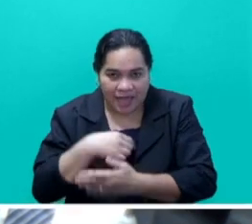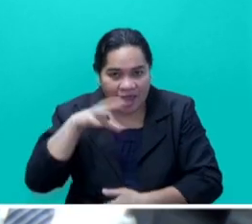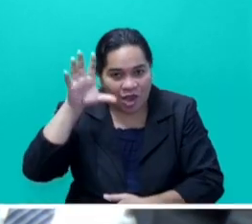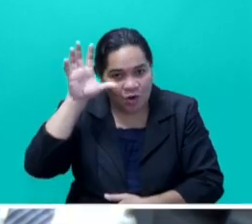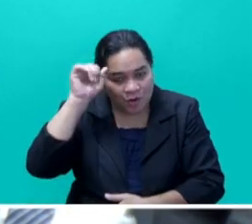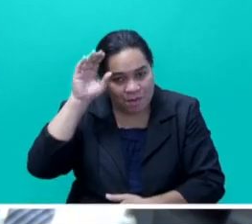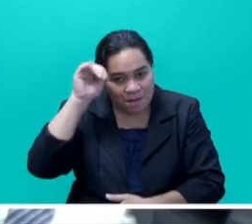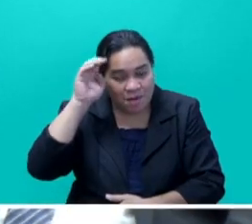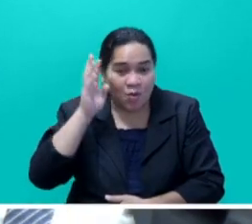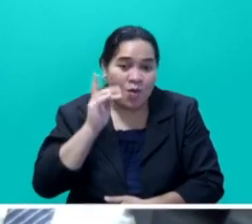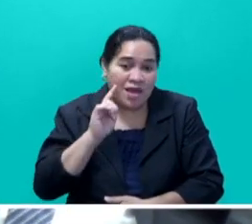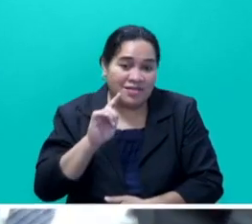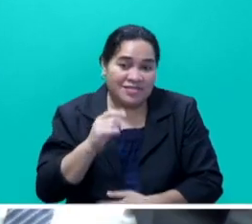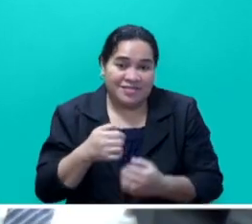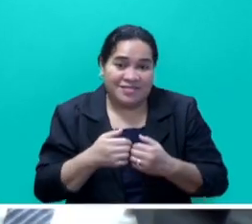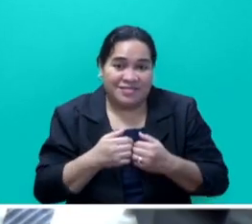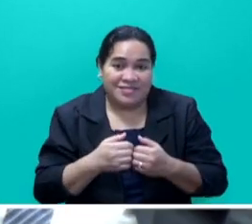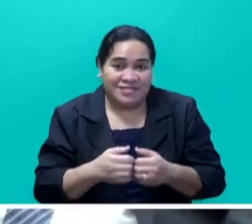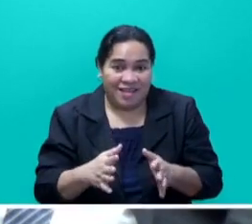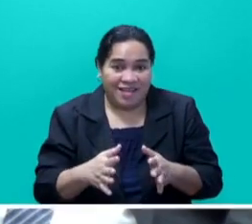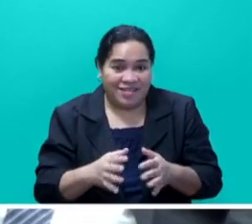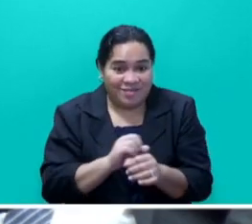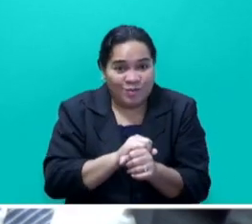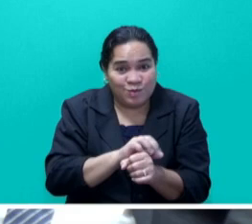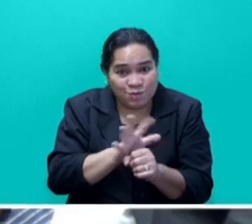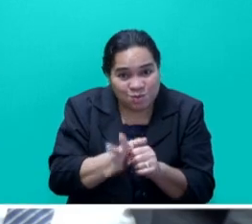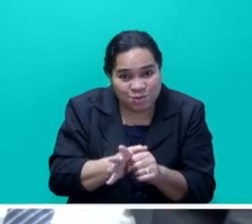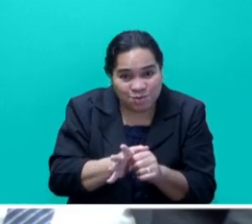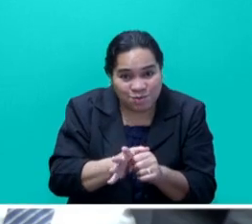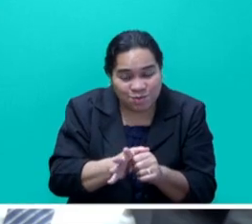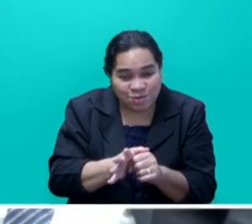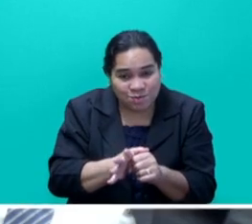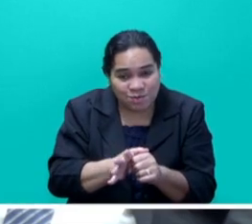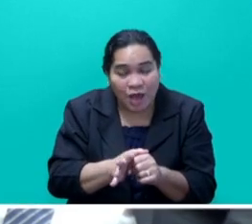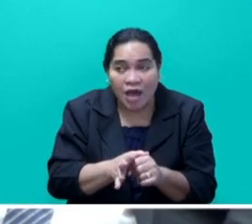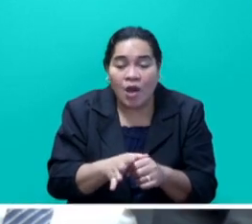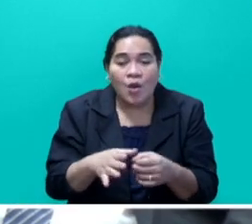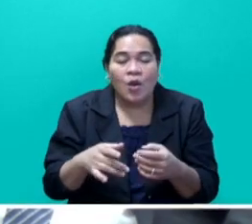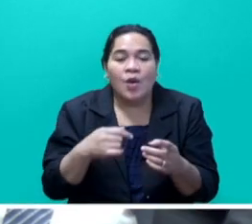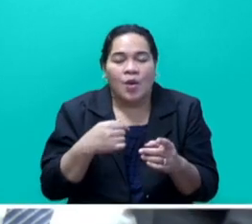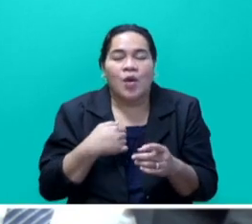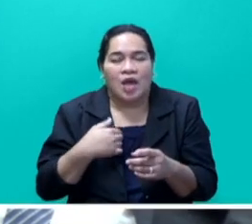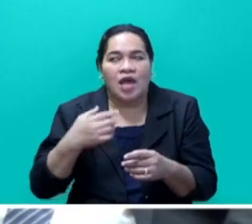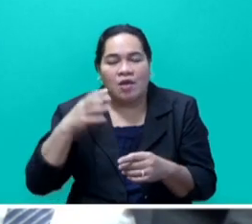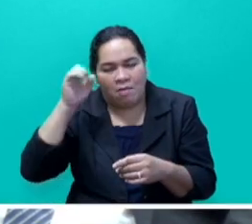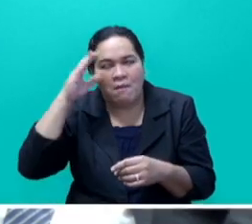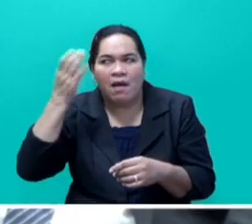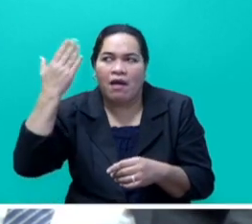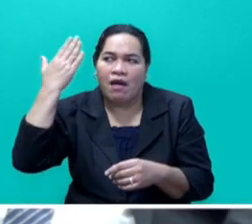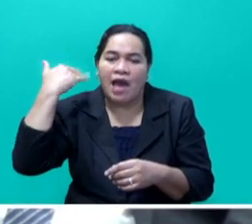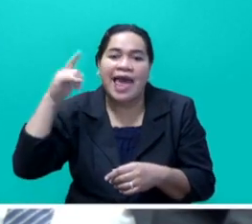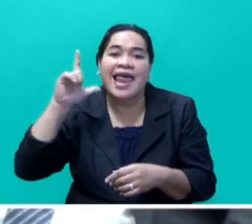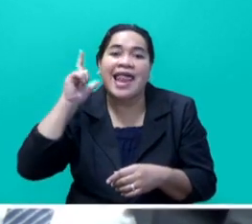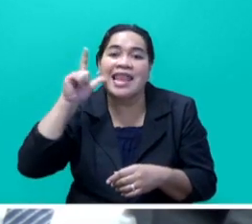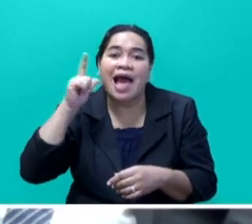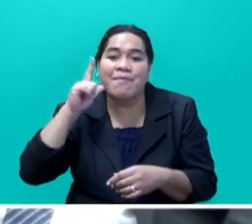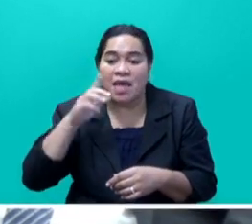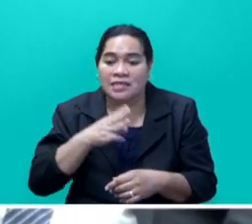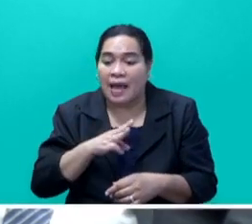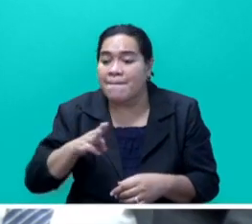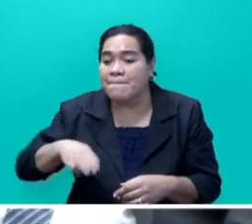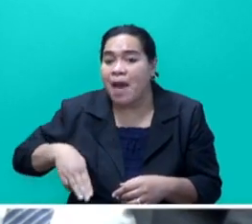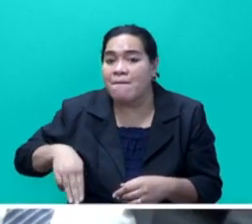very early during the pandemic visiting Lami, and I saw members of the Fiji Police Force